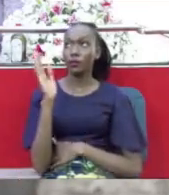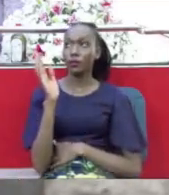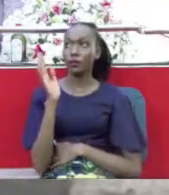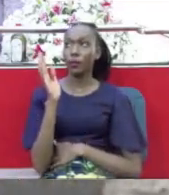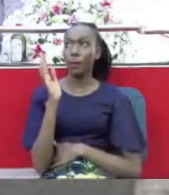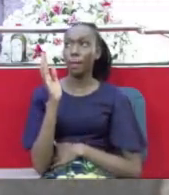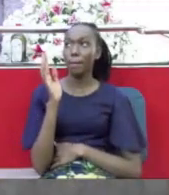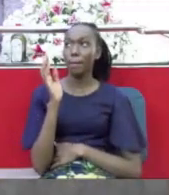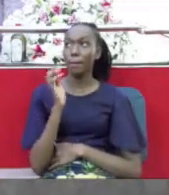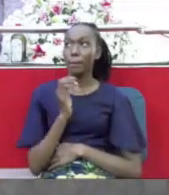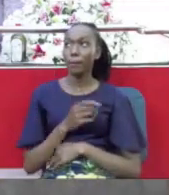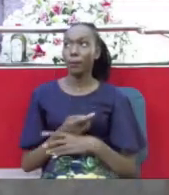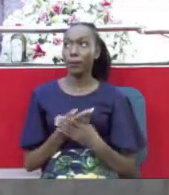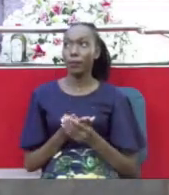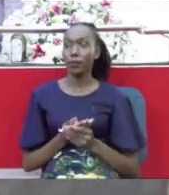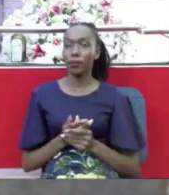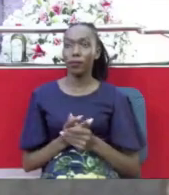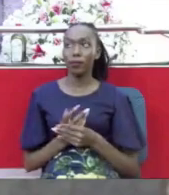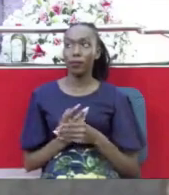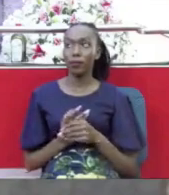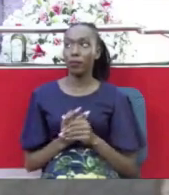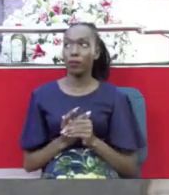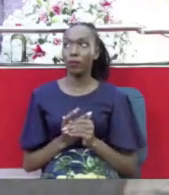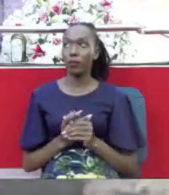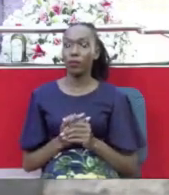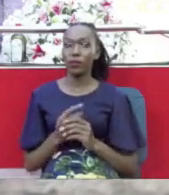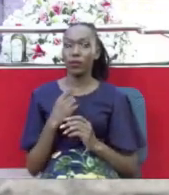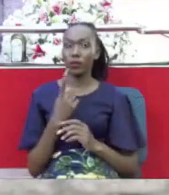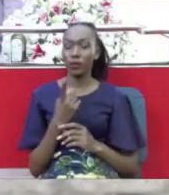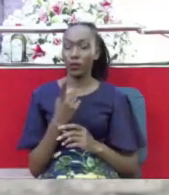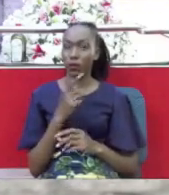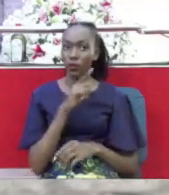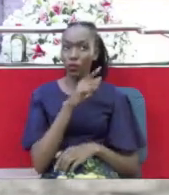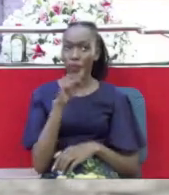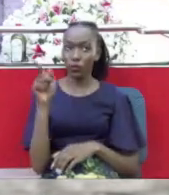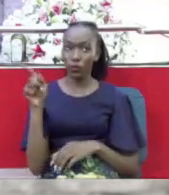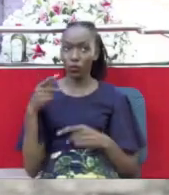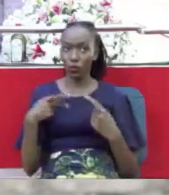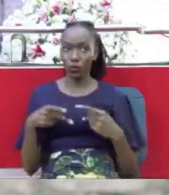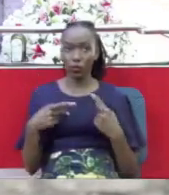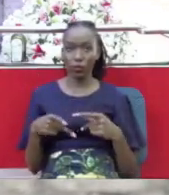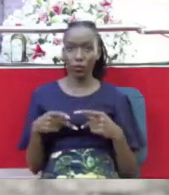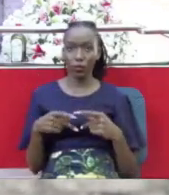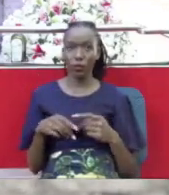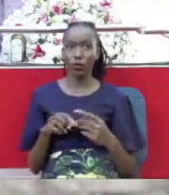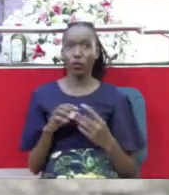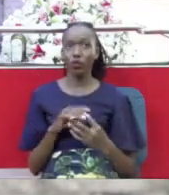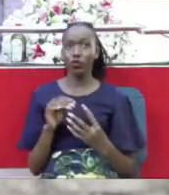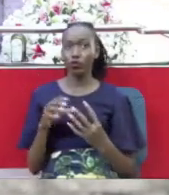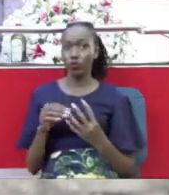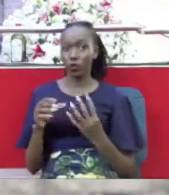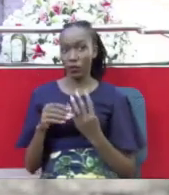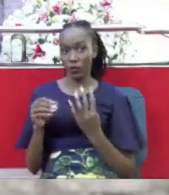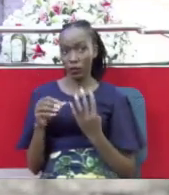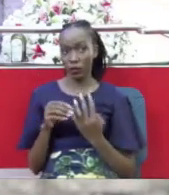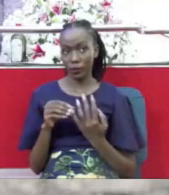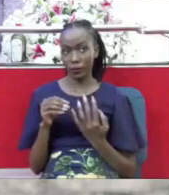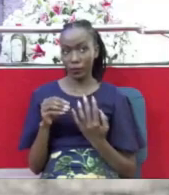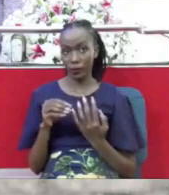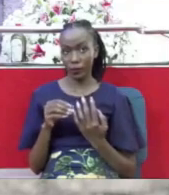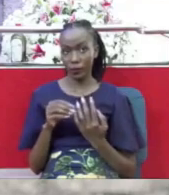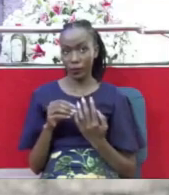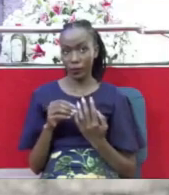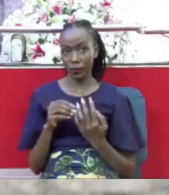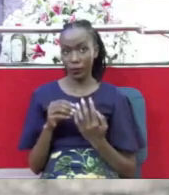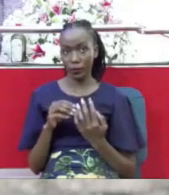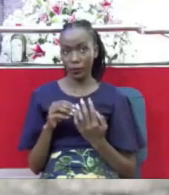it. Unajua maneno baada kabla. It says nyinyi watu. You people. Chagueni. Choose. Mkitaka kutumikia ile